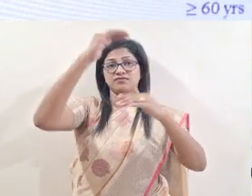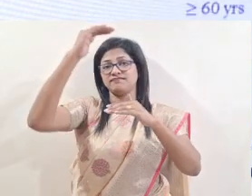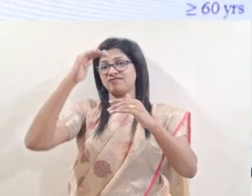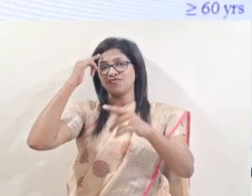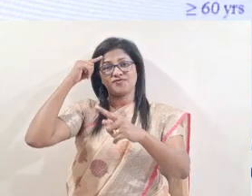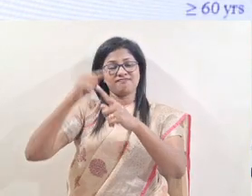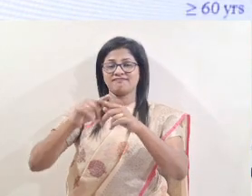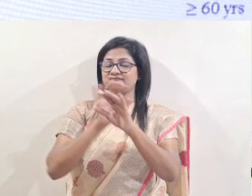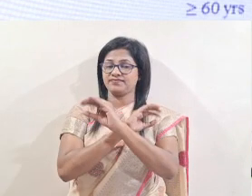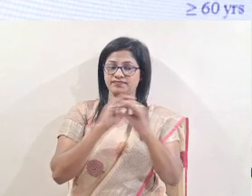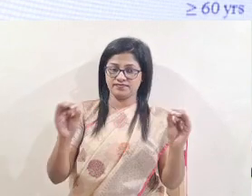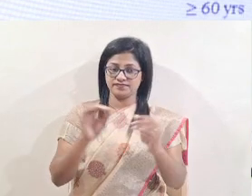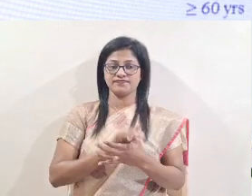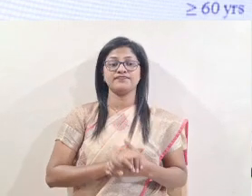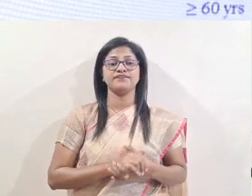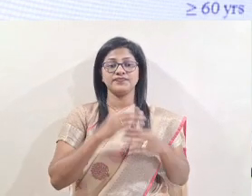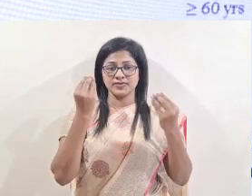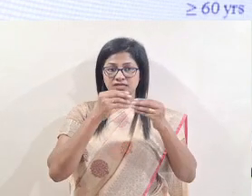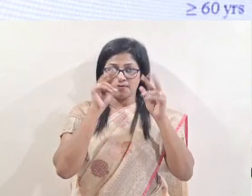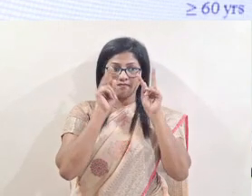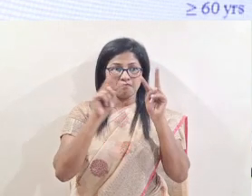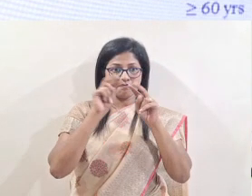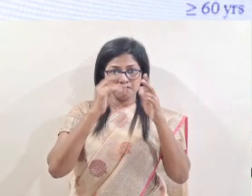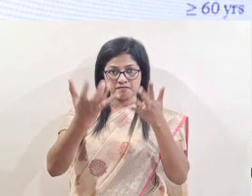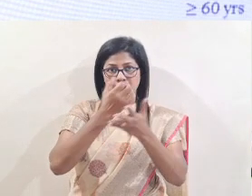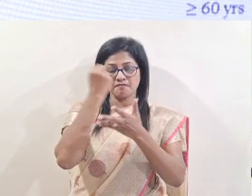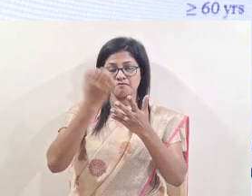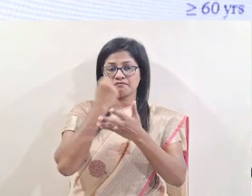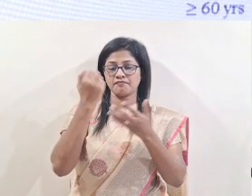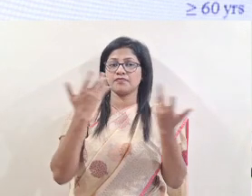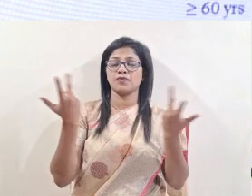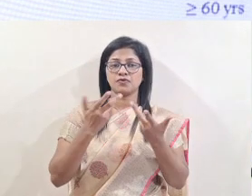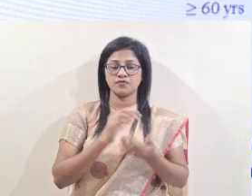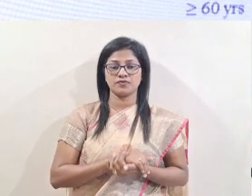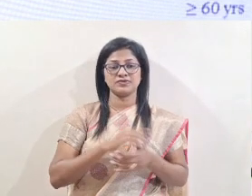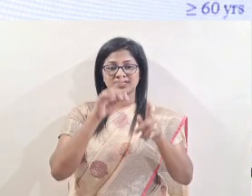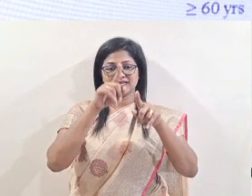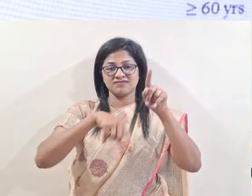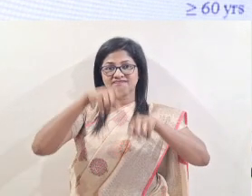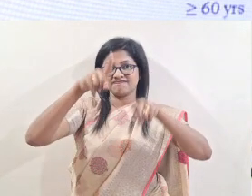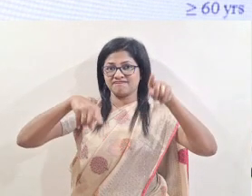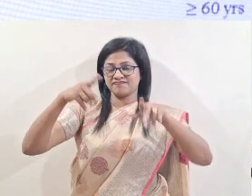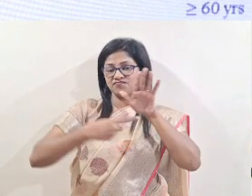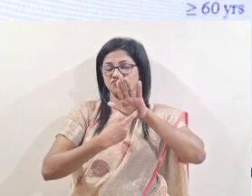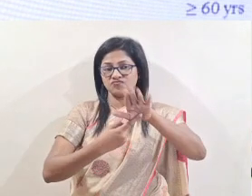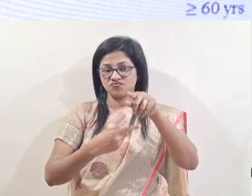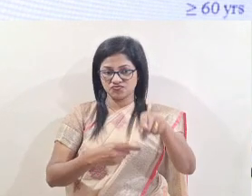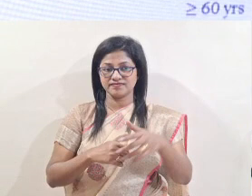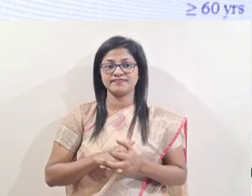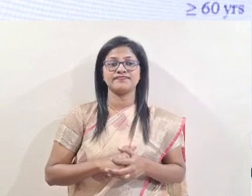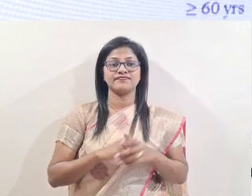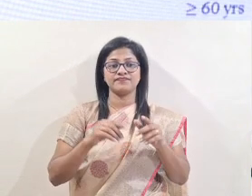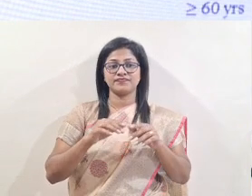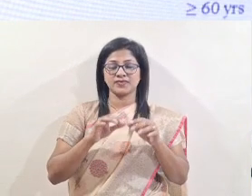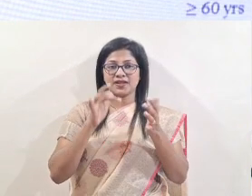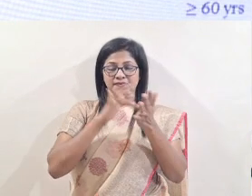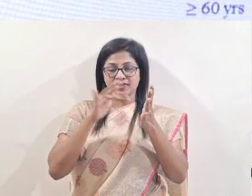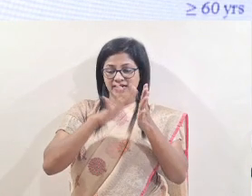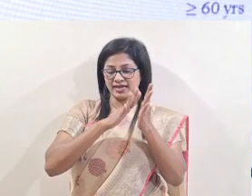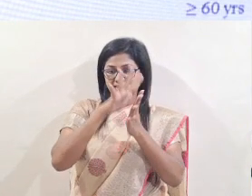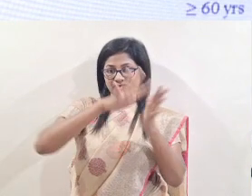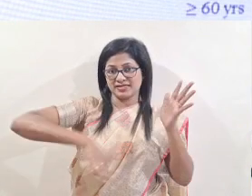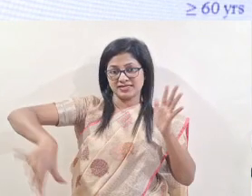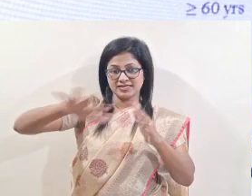some of the observations that the graph shows on the demographic makeup of the